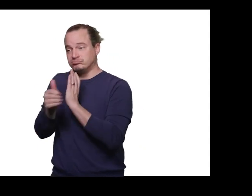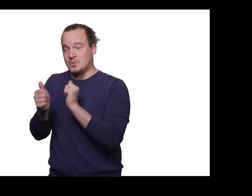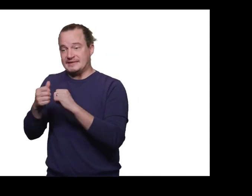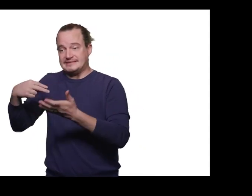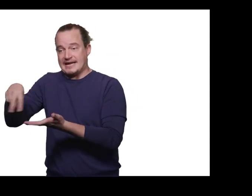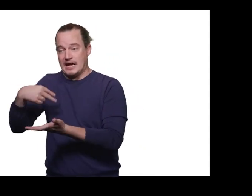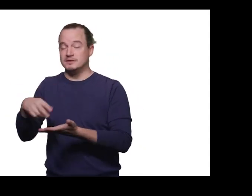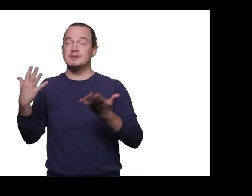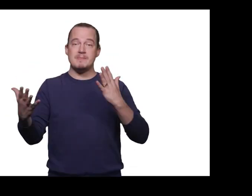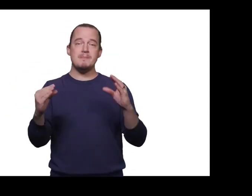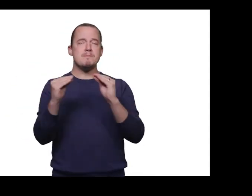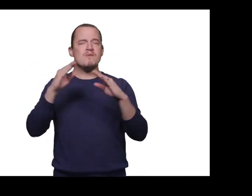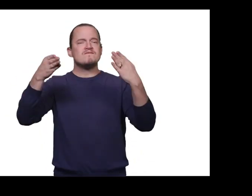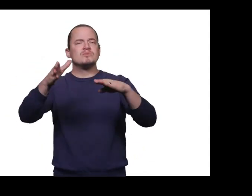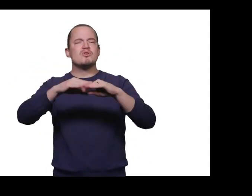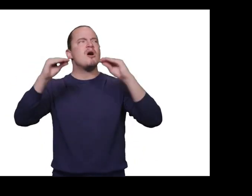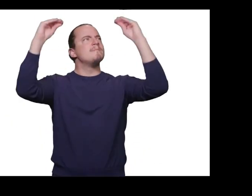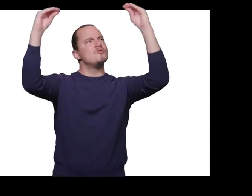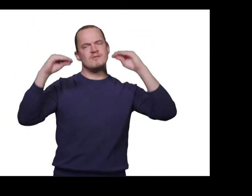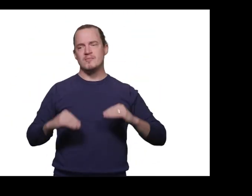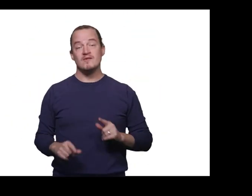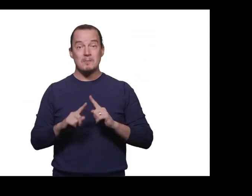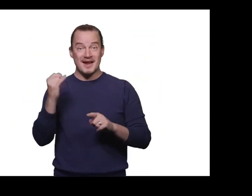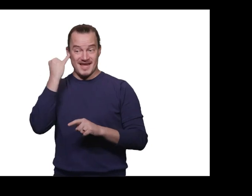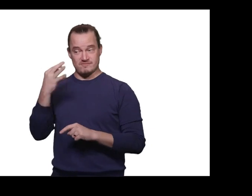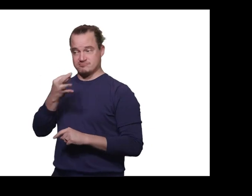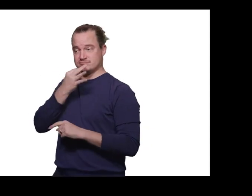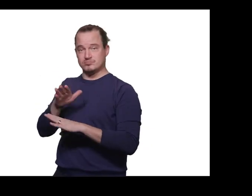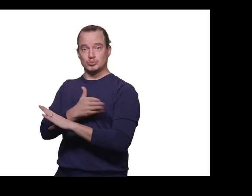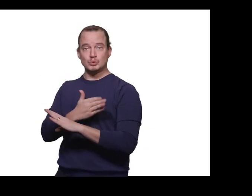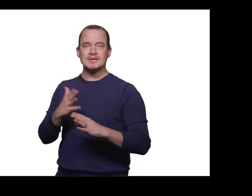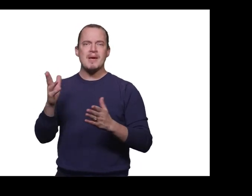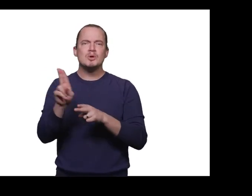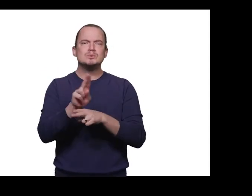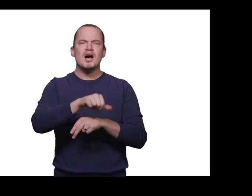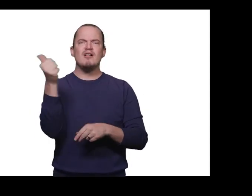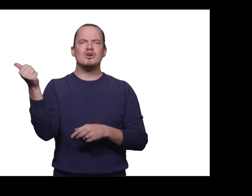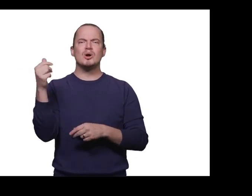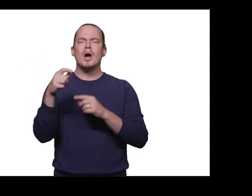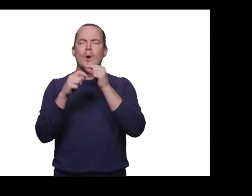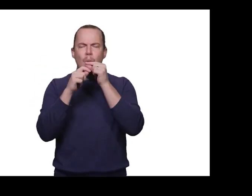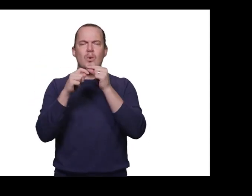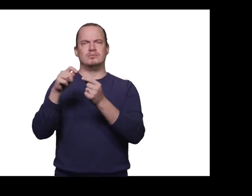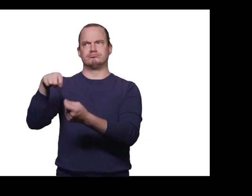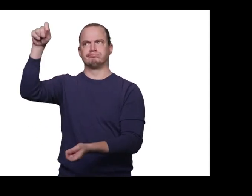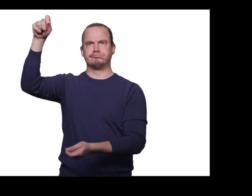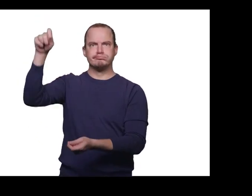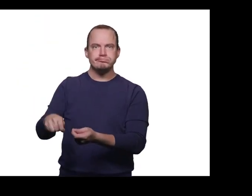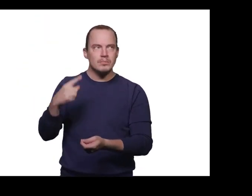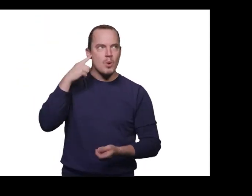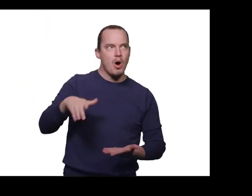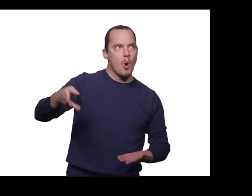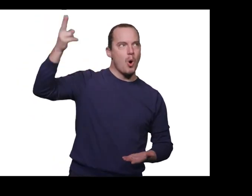dance levels. A music artist might use a slide whistle. So many ways to practice this